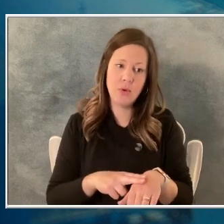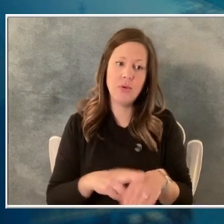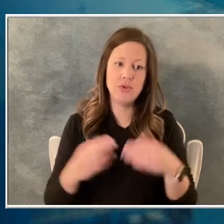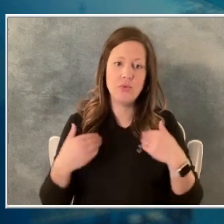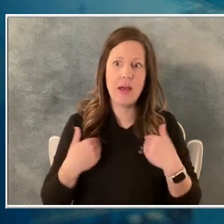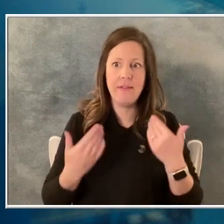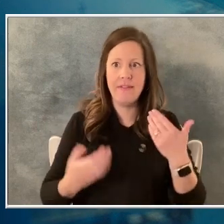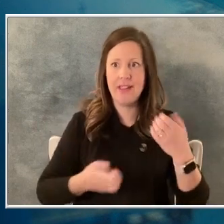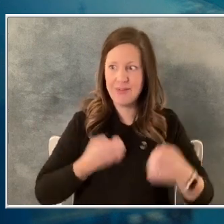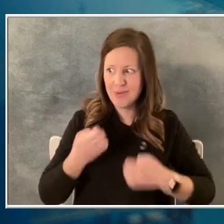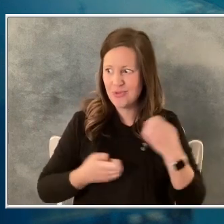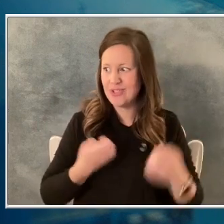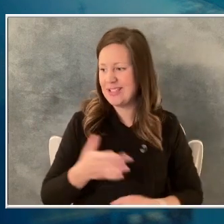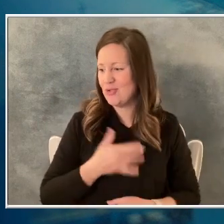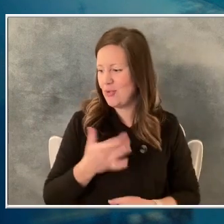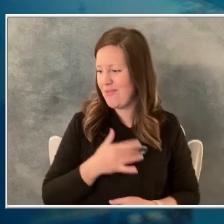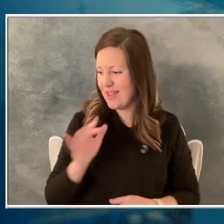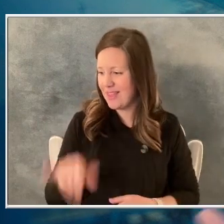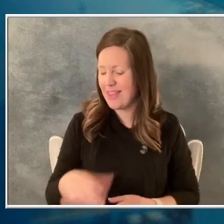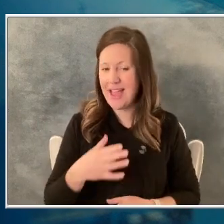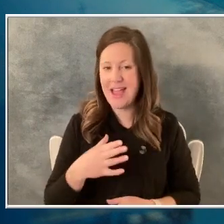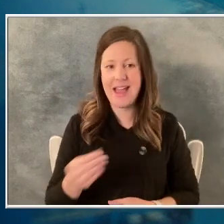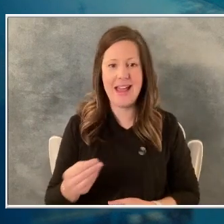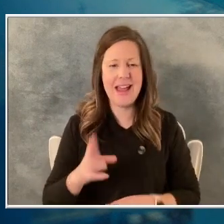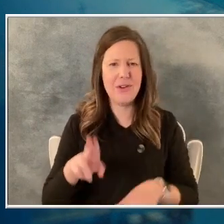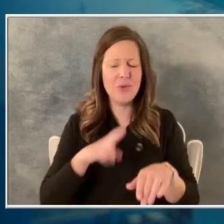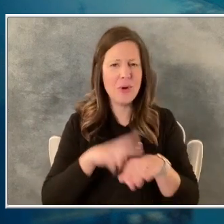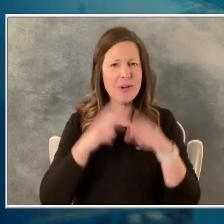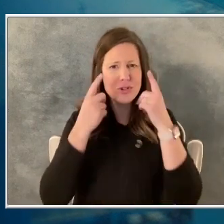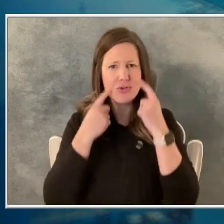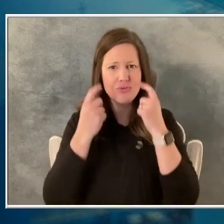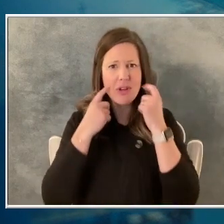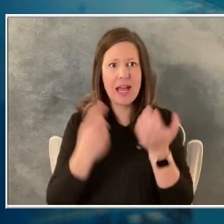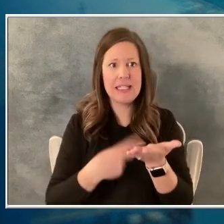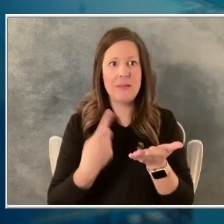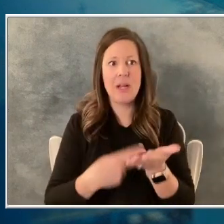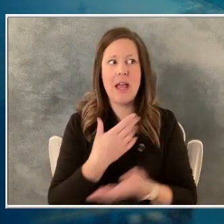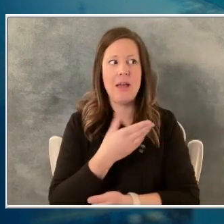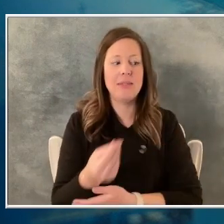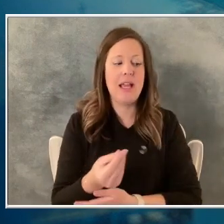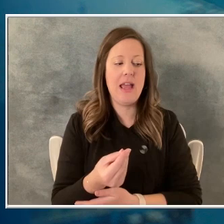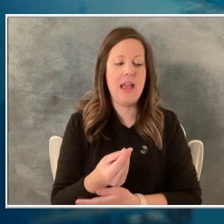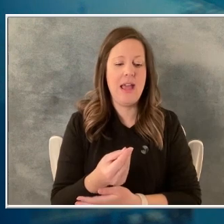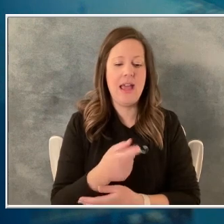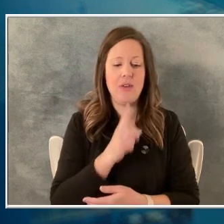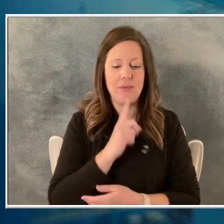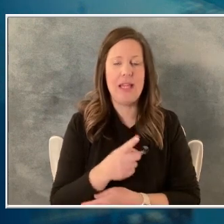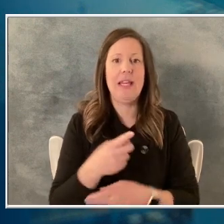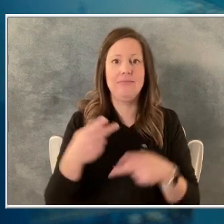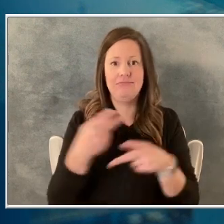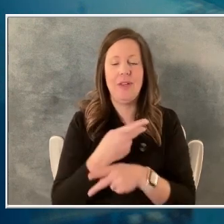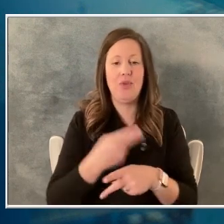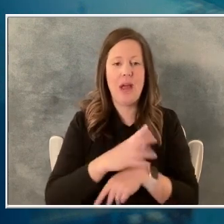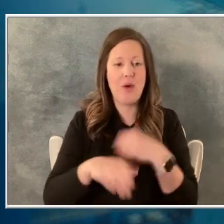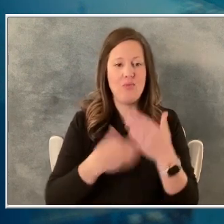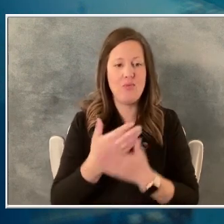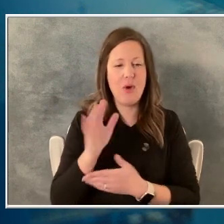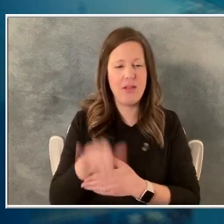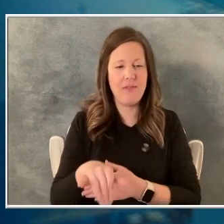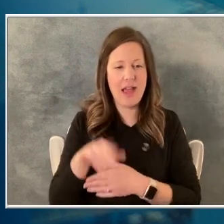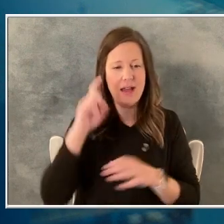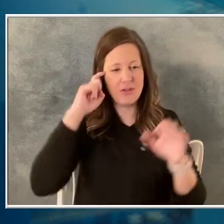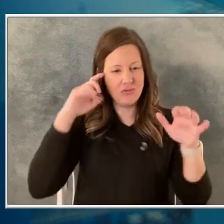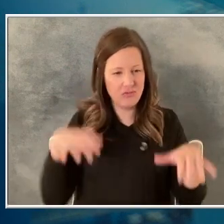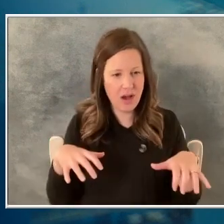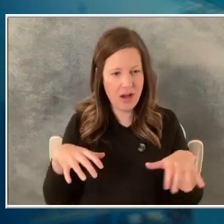absolutely normal to cry sometimes and to sort of work through all of that shock. Now, cancer